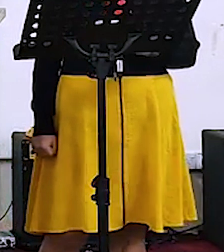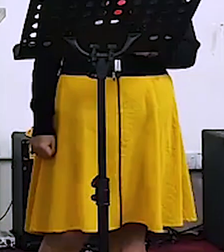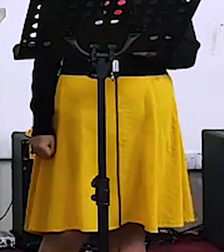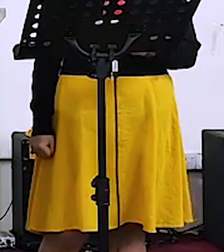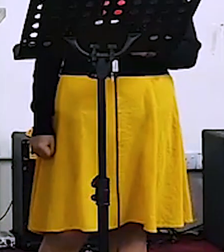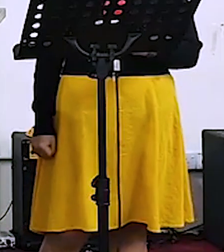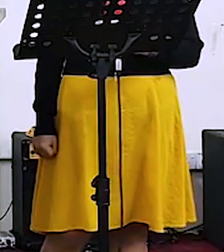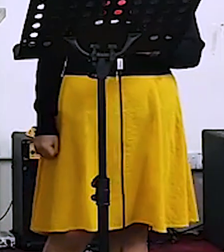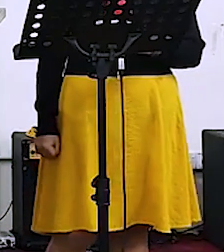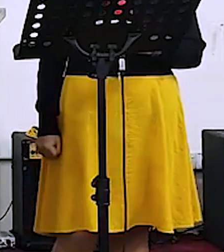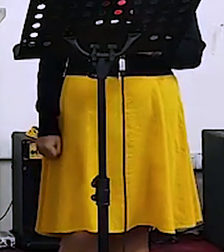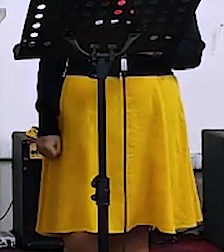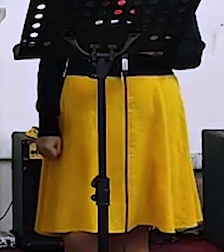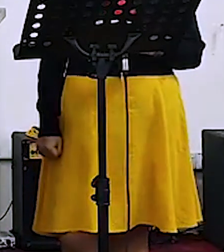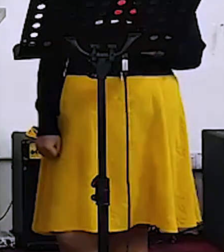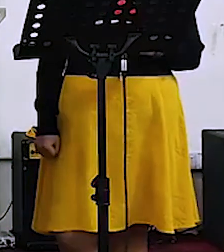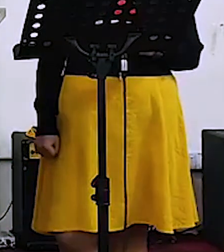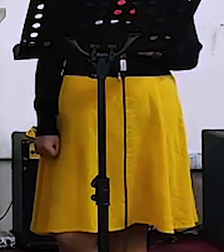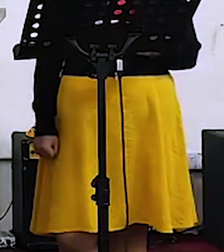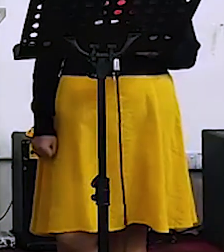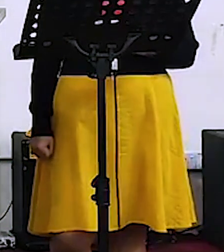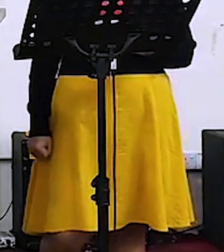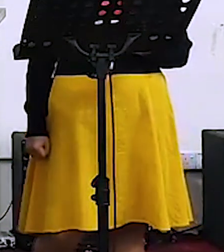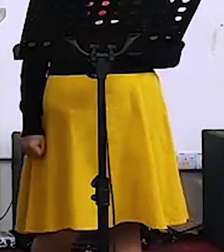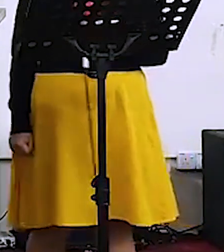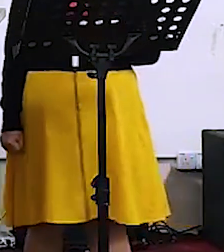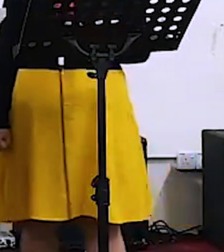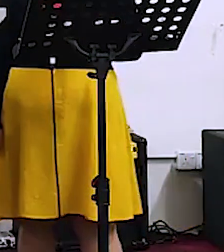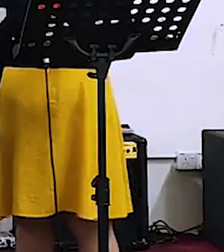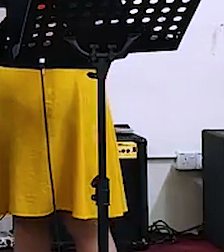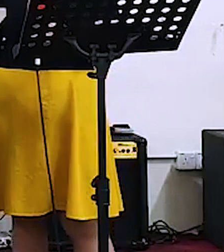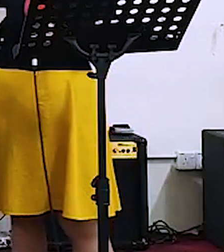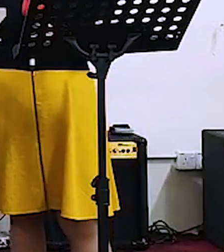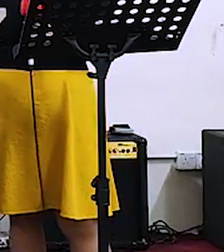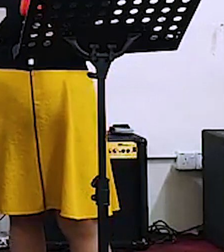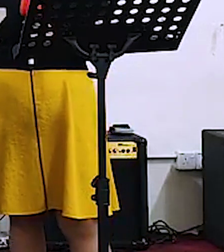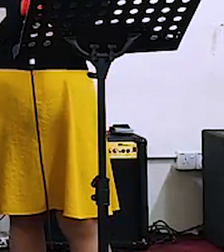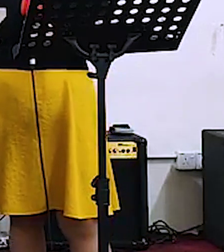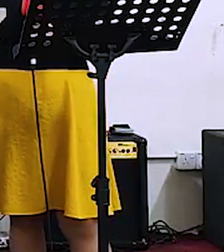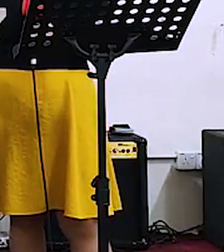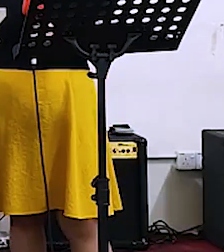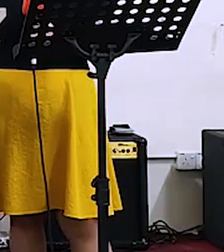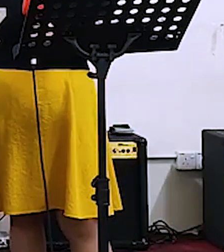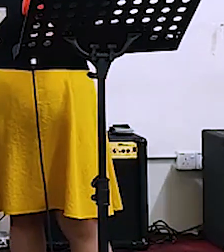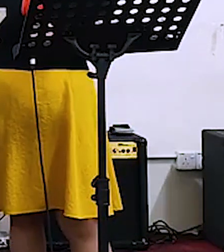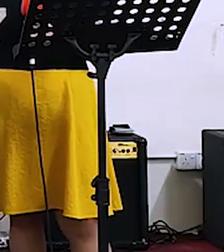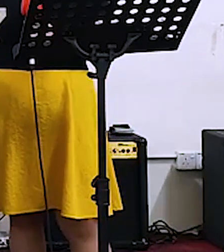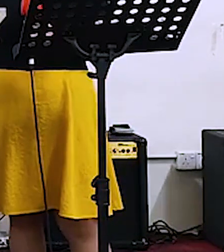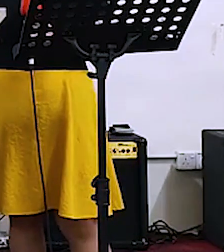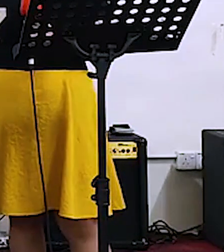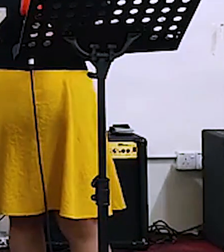yet we can come to a church. We can come to a church not because we are good. We are able to come to the church